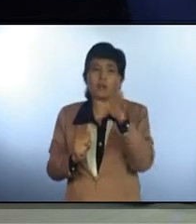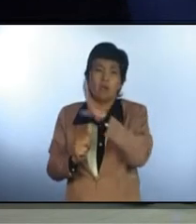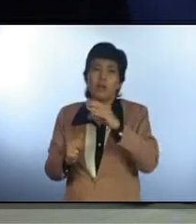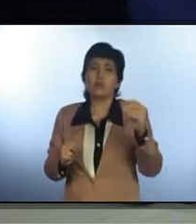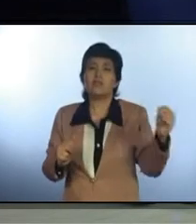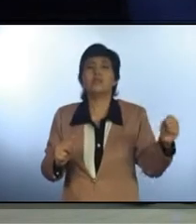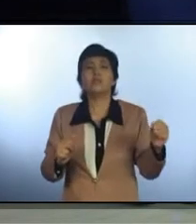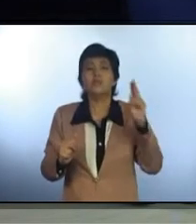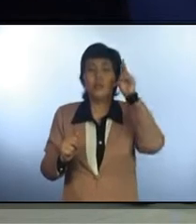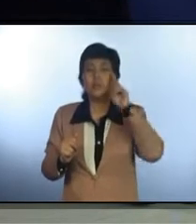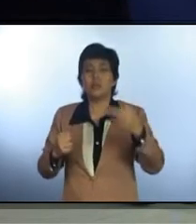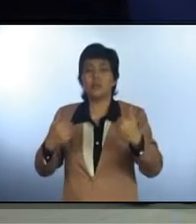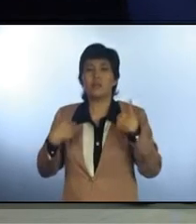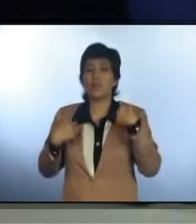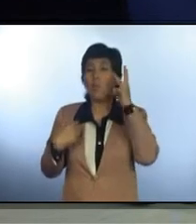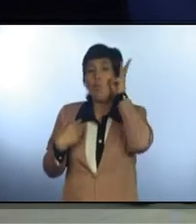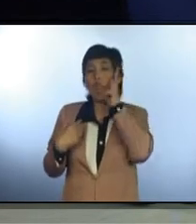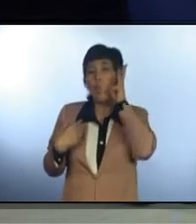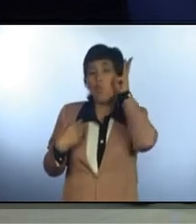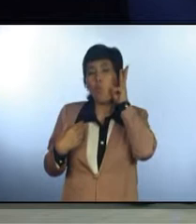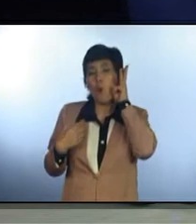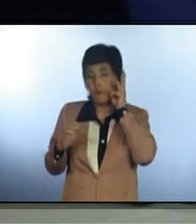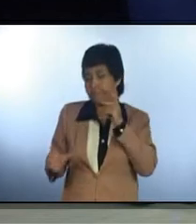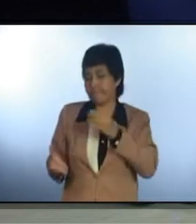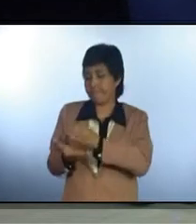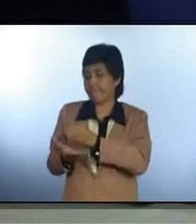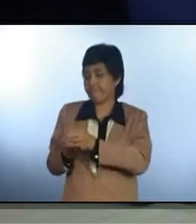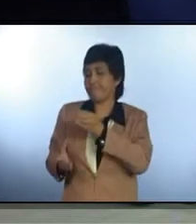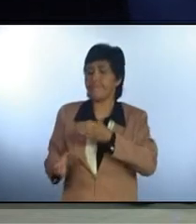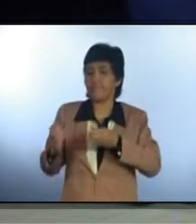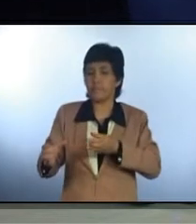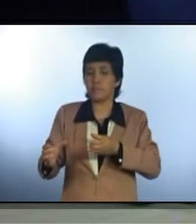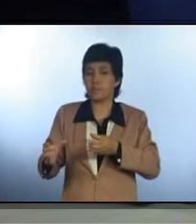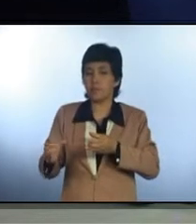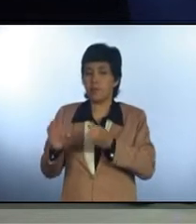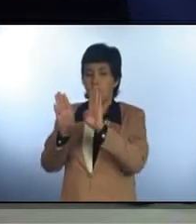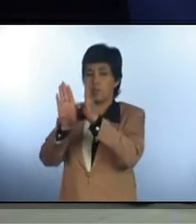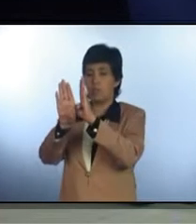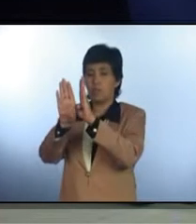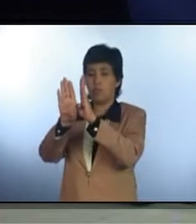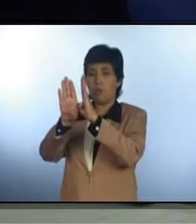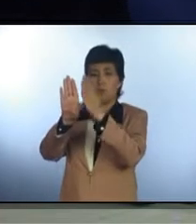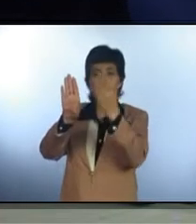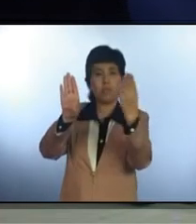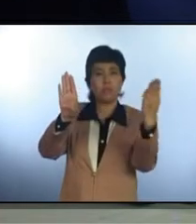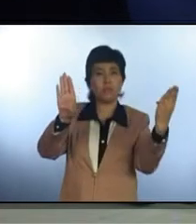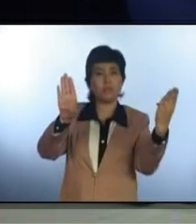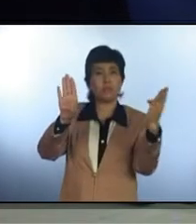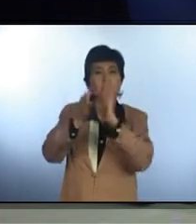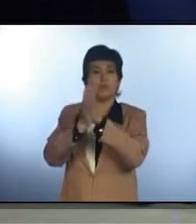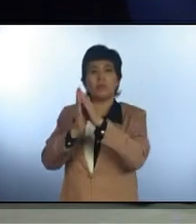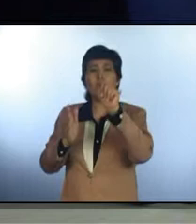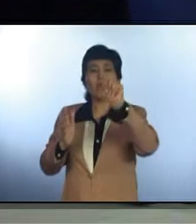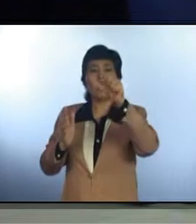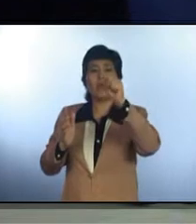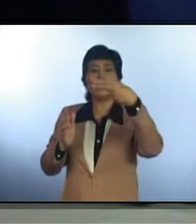And his uncle would have a glass of wine at his side. And then the door would open, okay? So